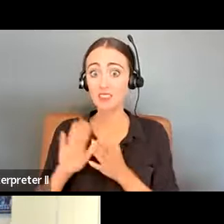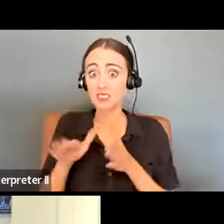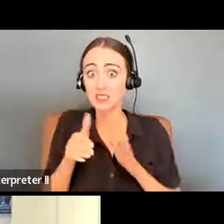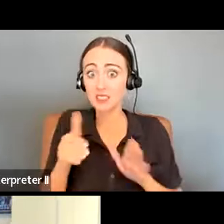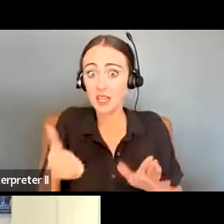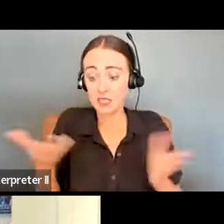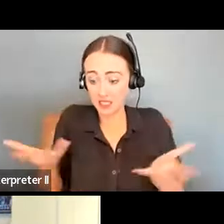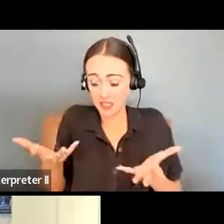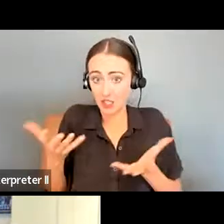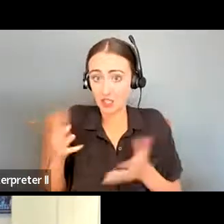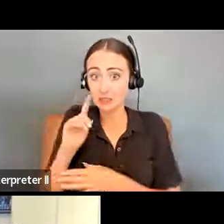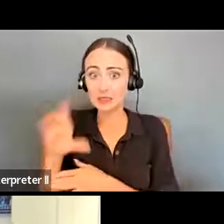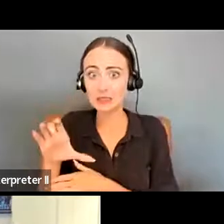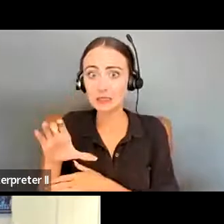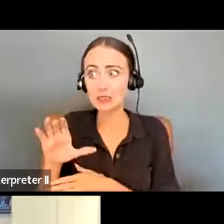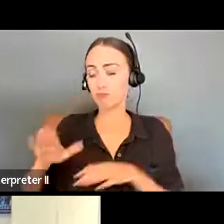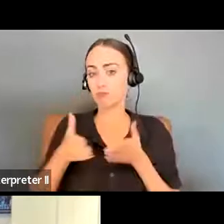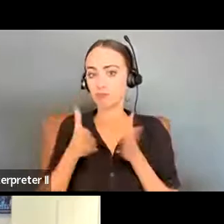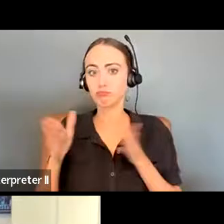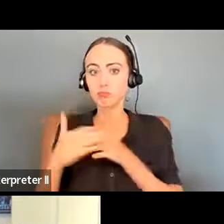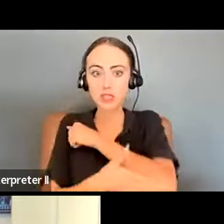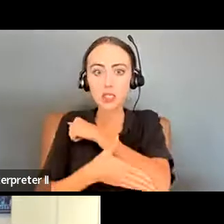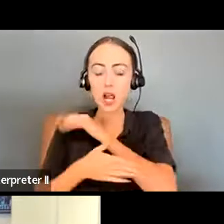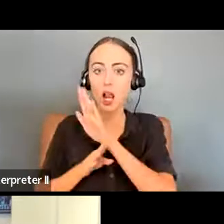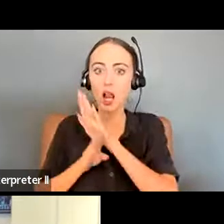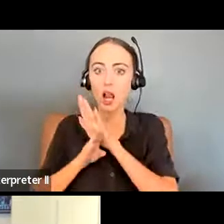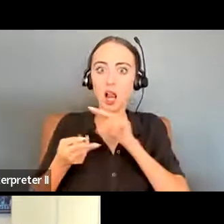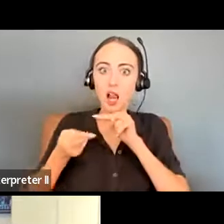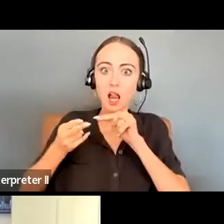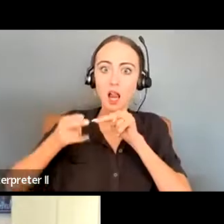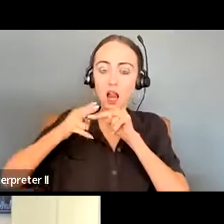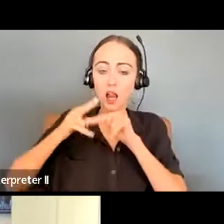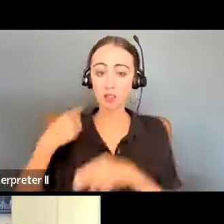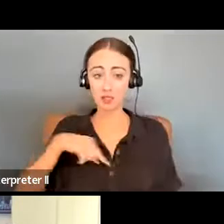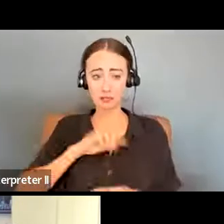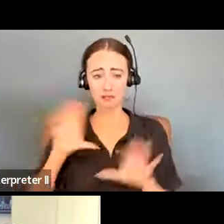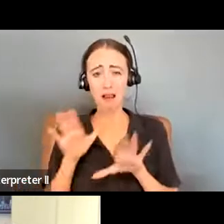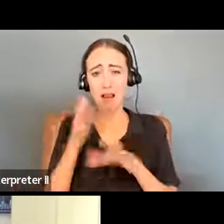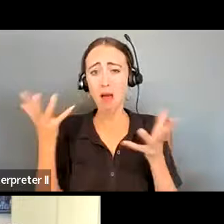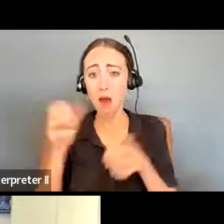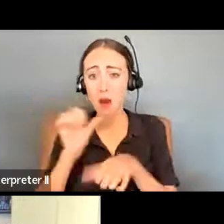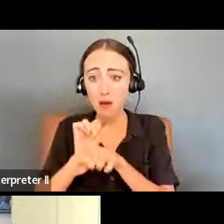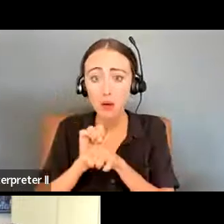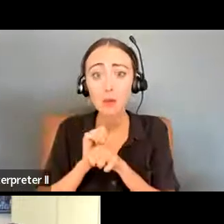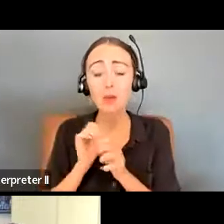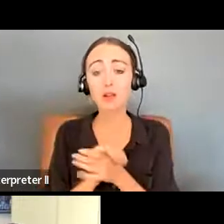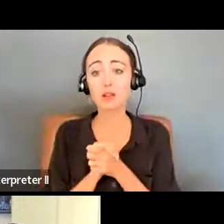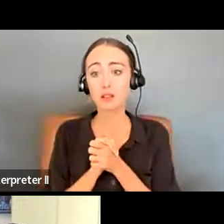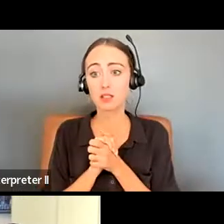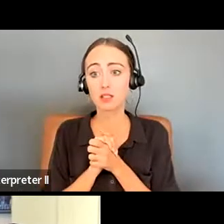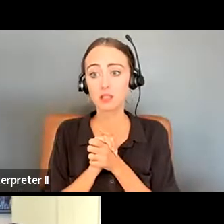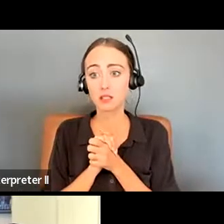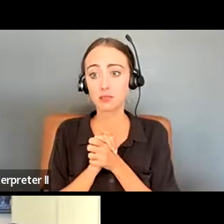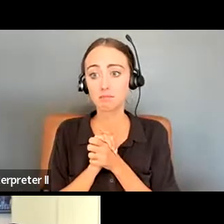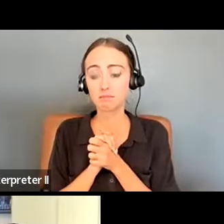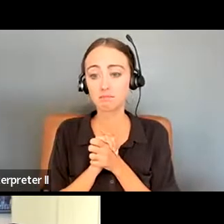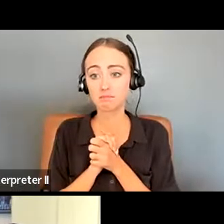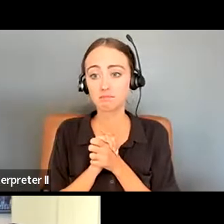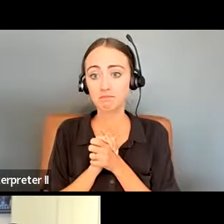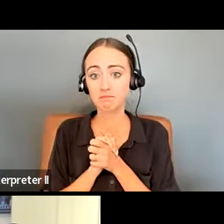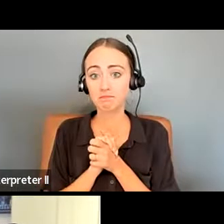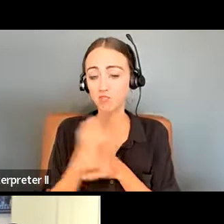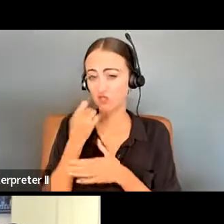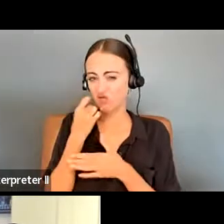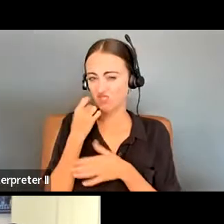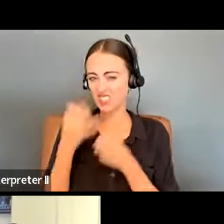country have been on the rise. The council has done a lot of work. The executive has done a lot of work in